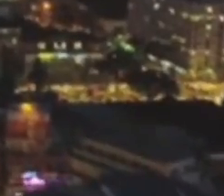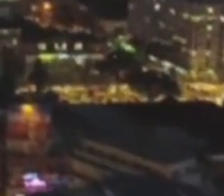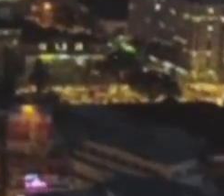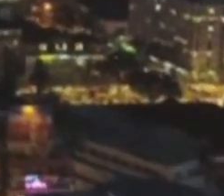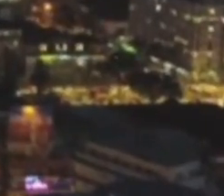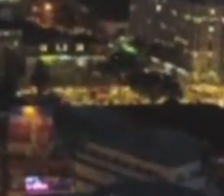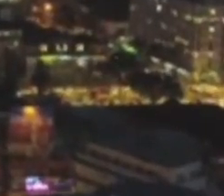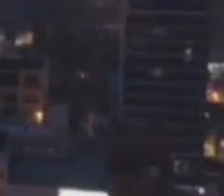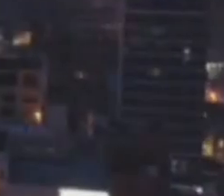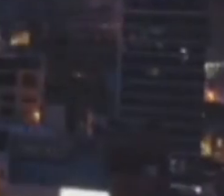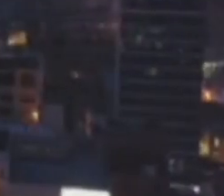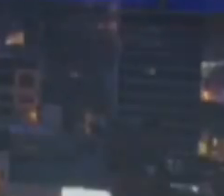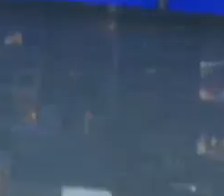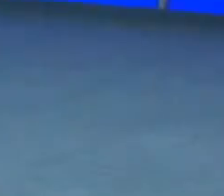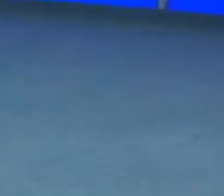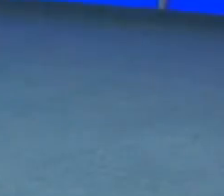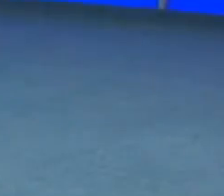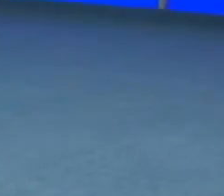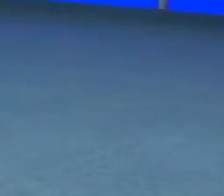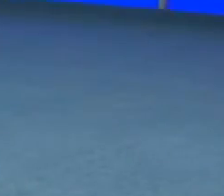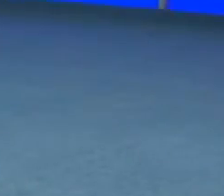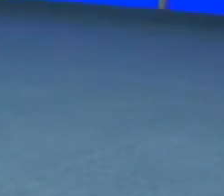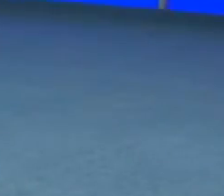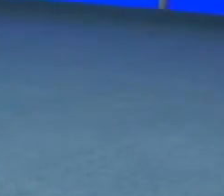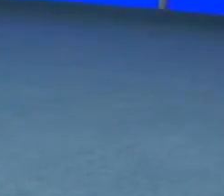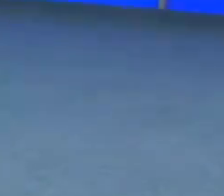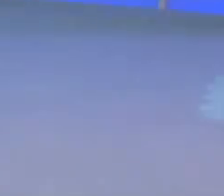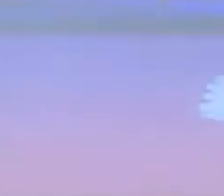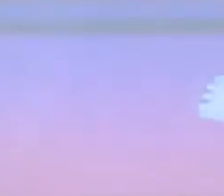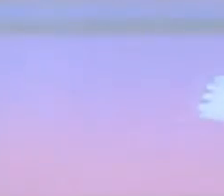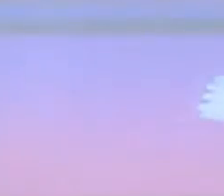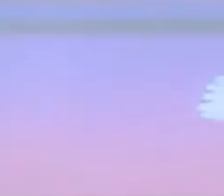NTV Tonight with Smriti Vidyarthi.